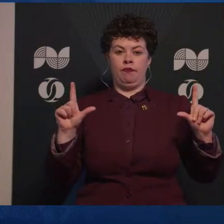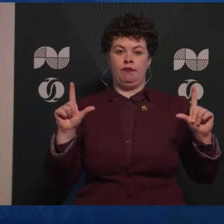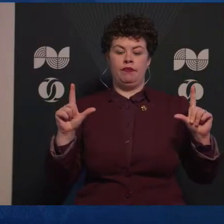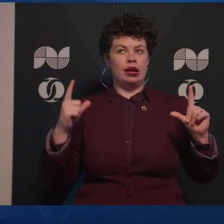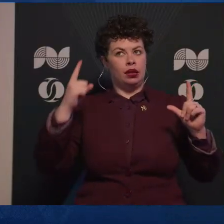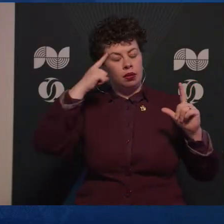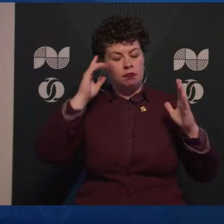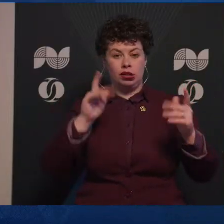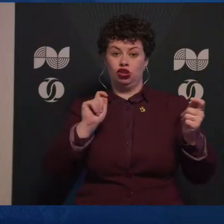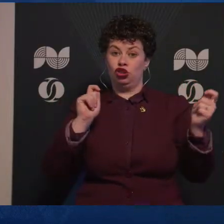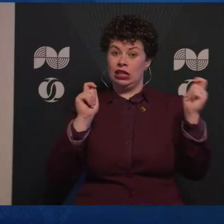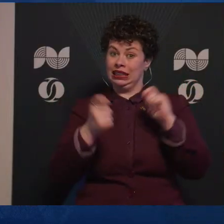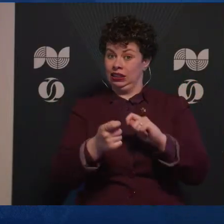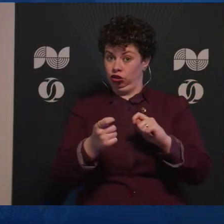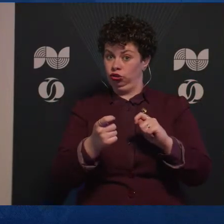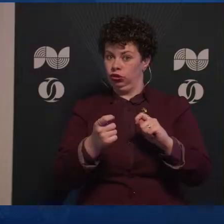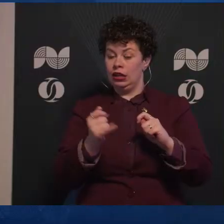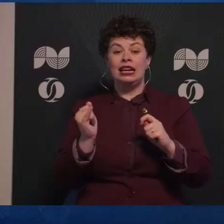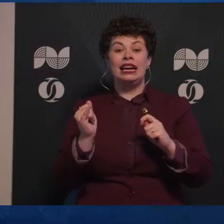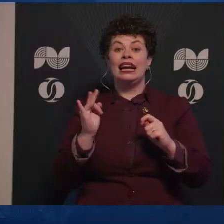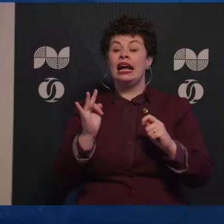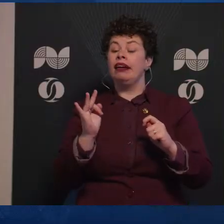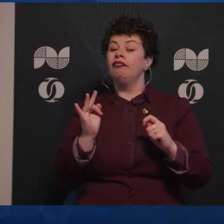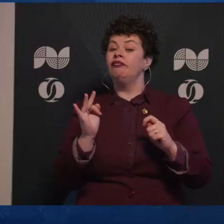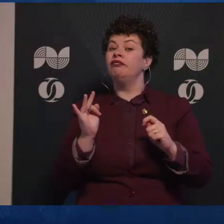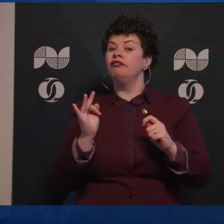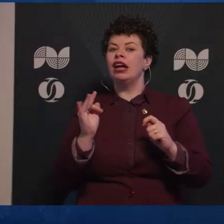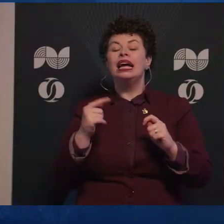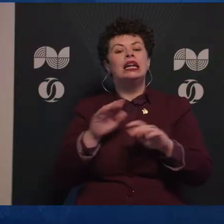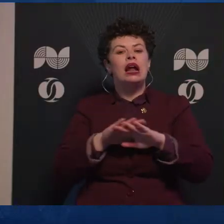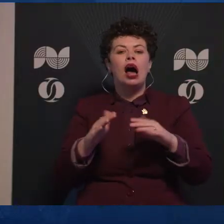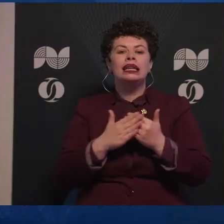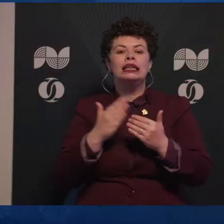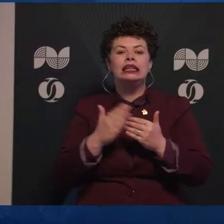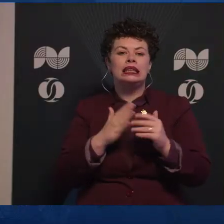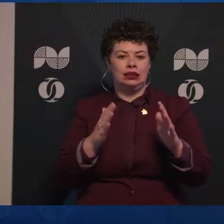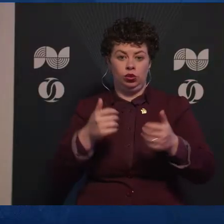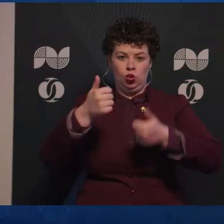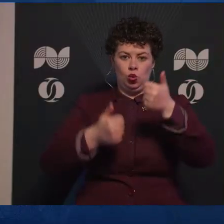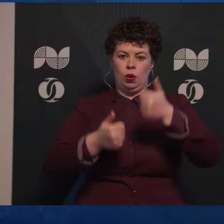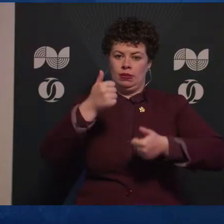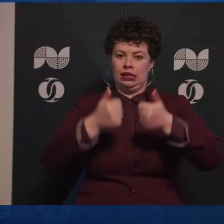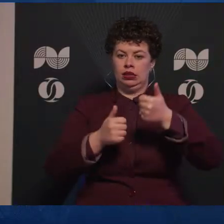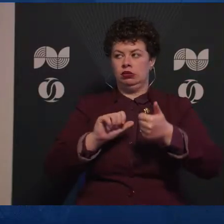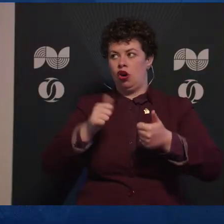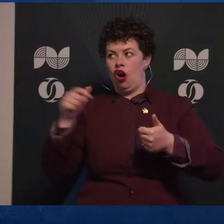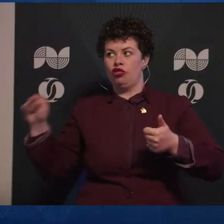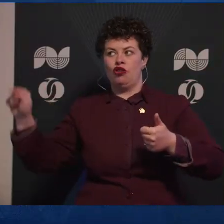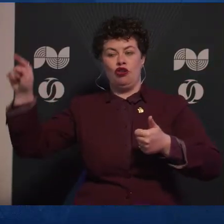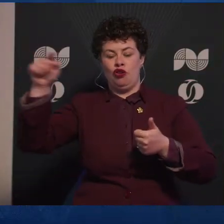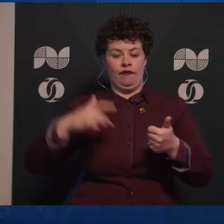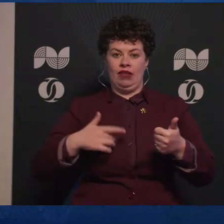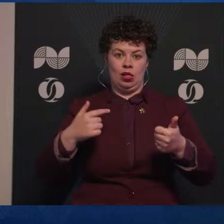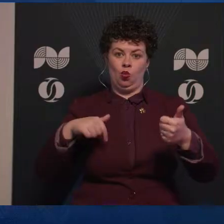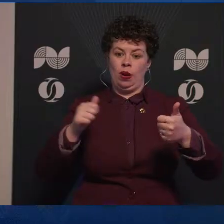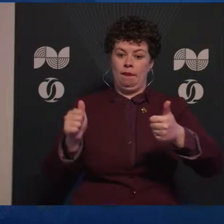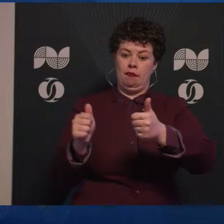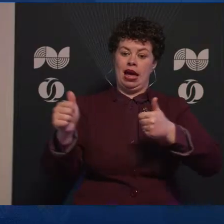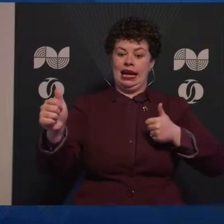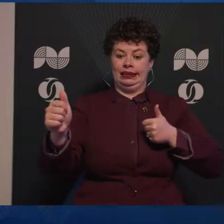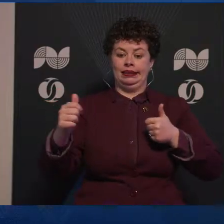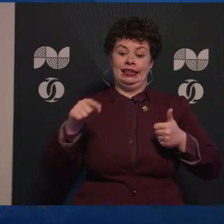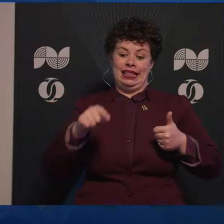that for European industry it's not easy to compete against other continents. This is my point